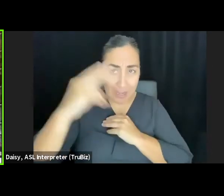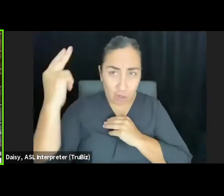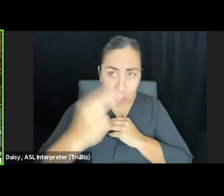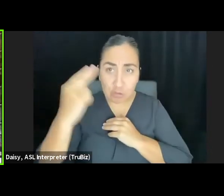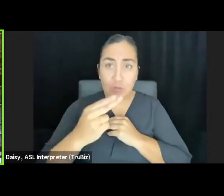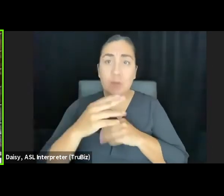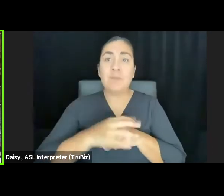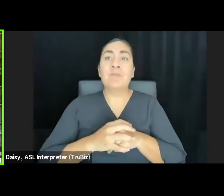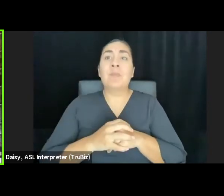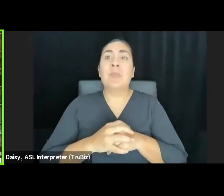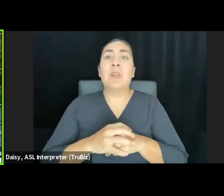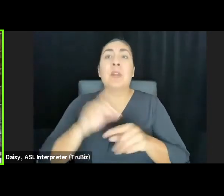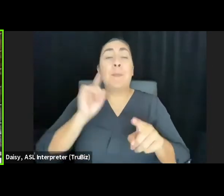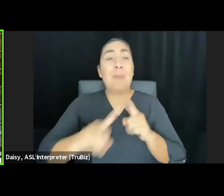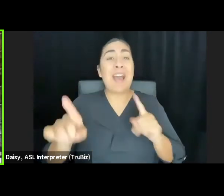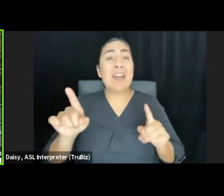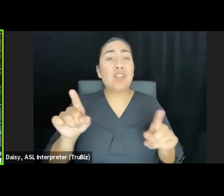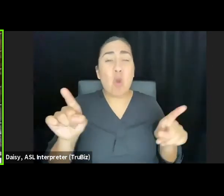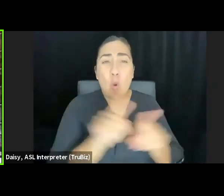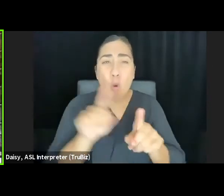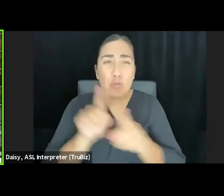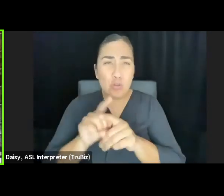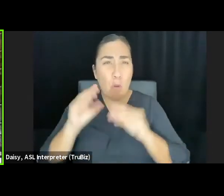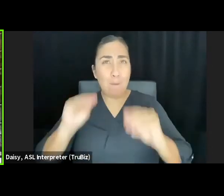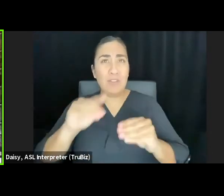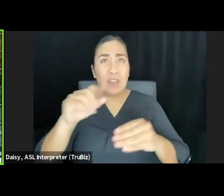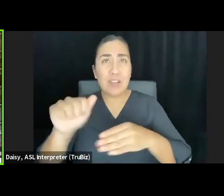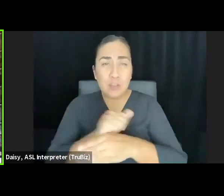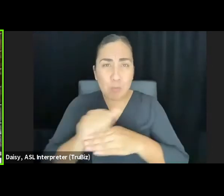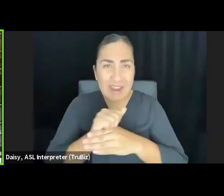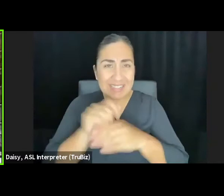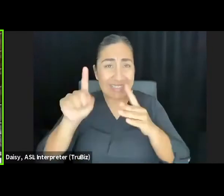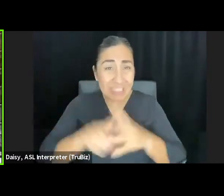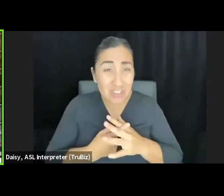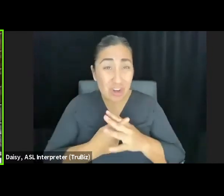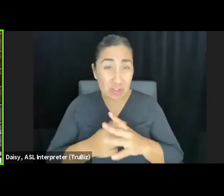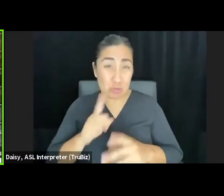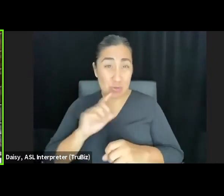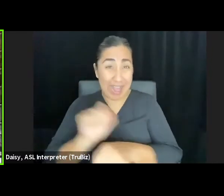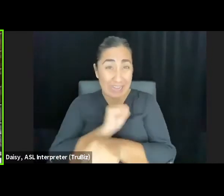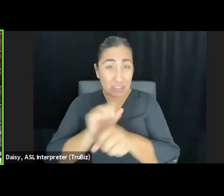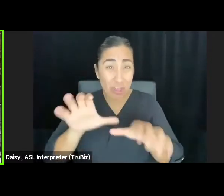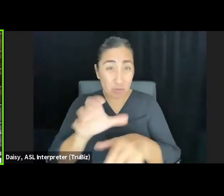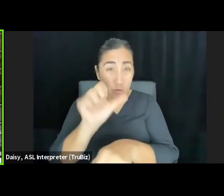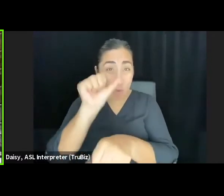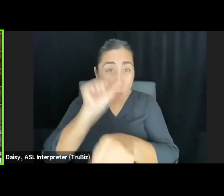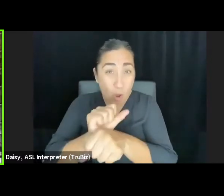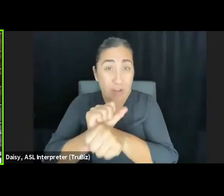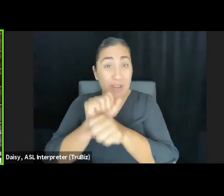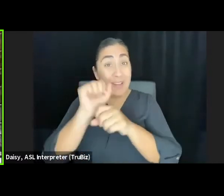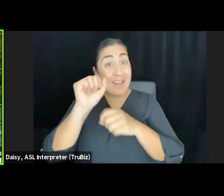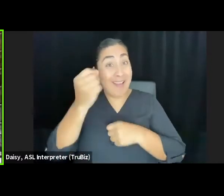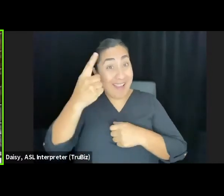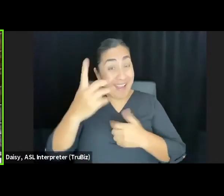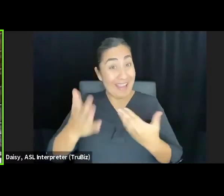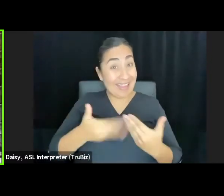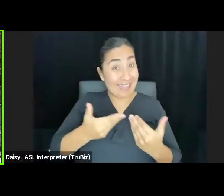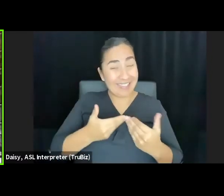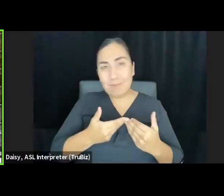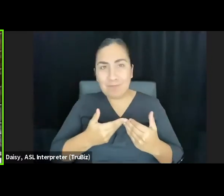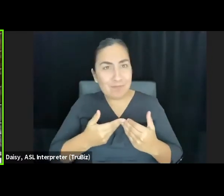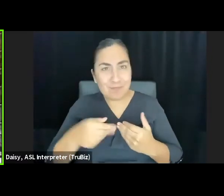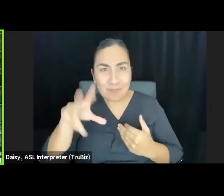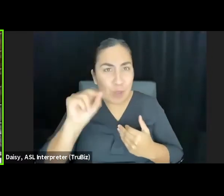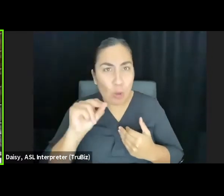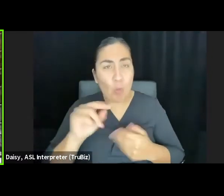to actually put that into practice and to start to do the work. And it's not easy work, it's a lot of hard work to develop these